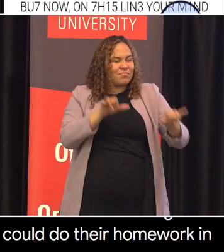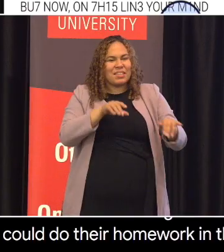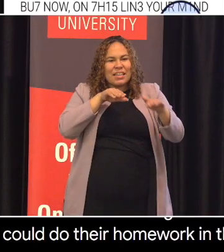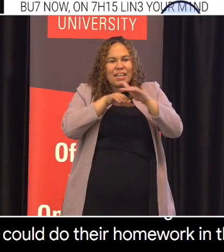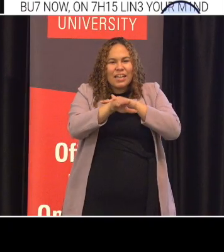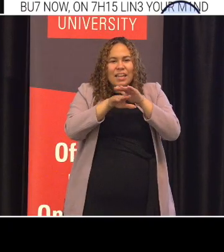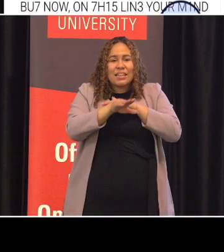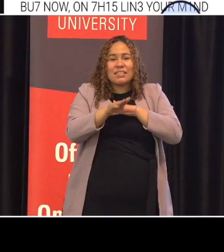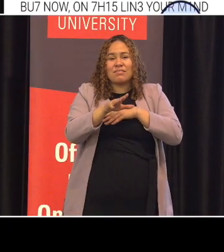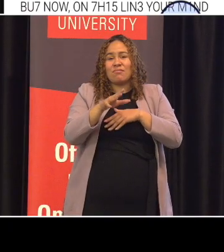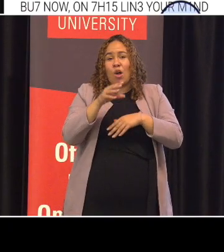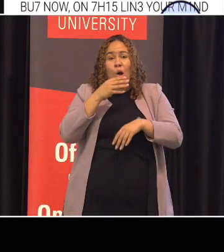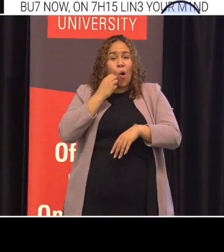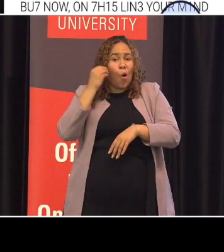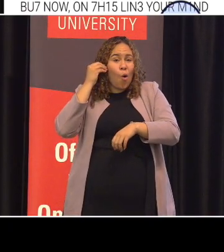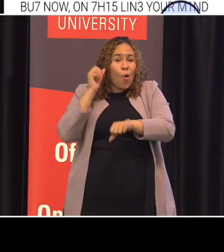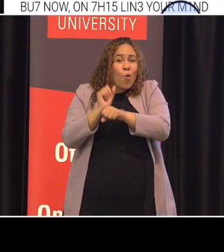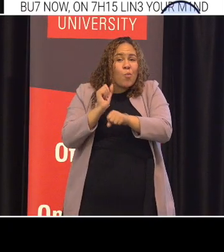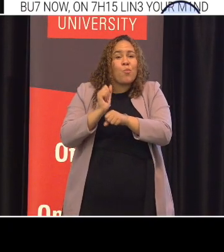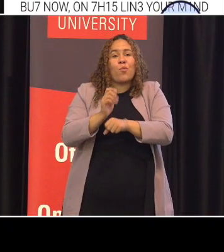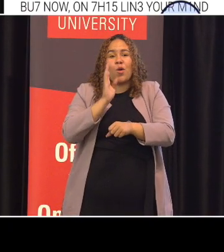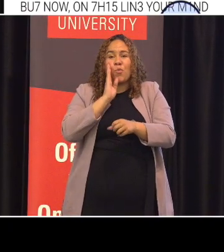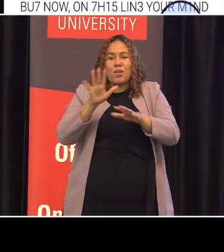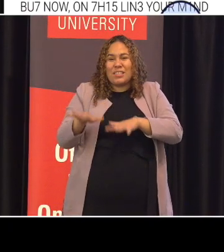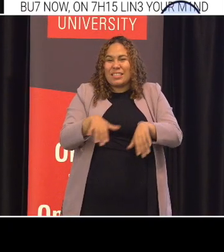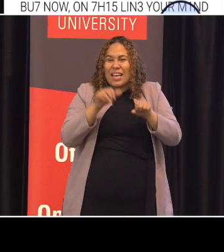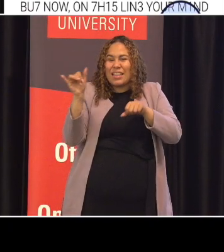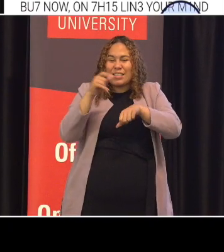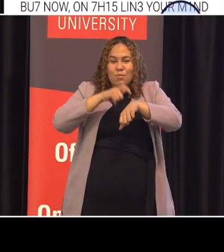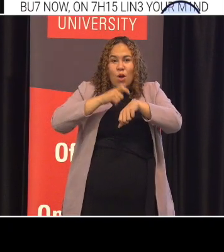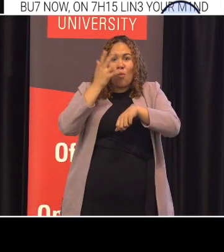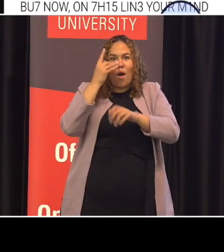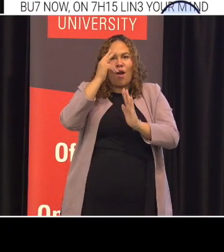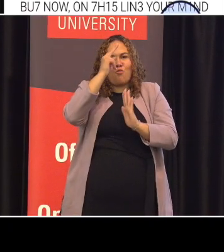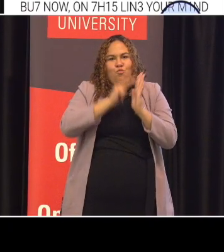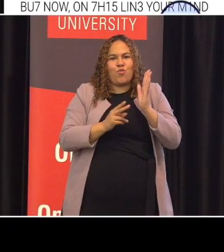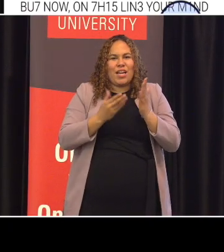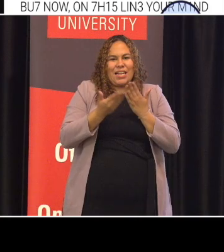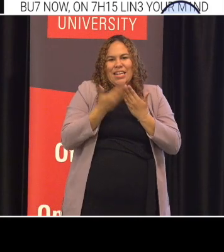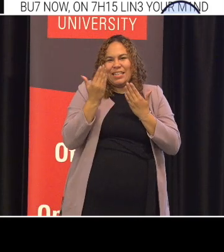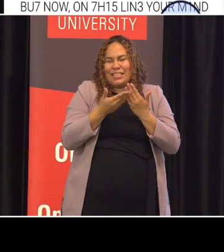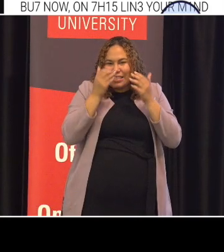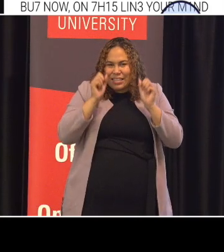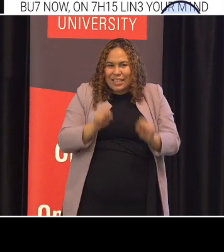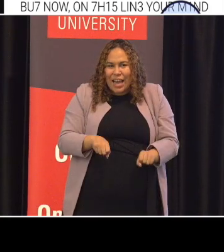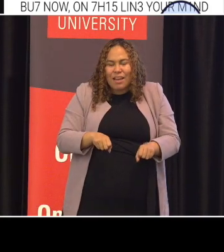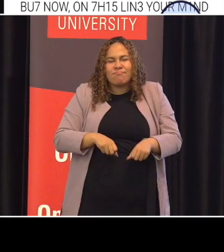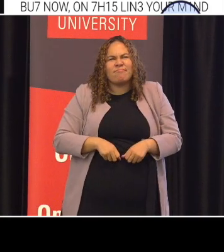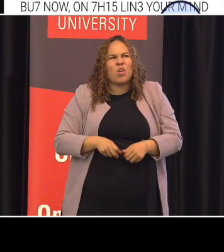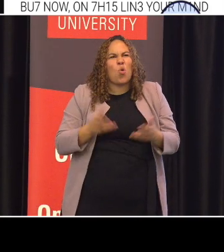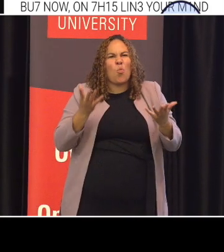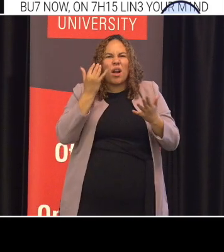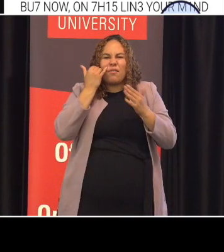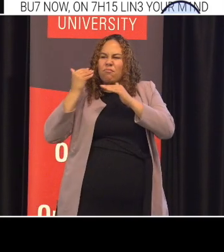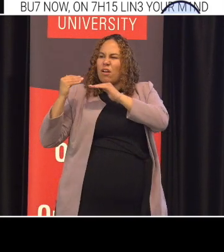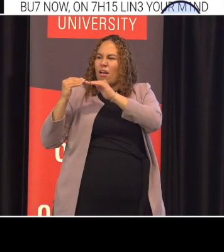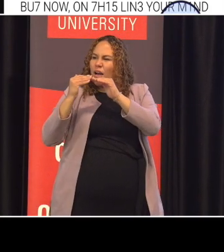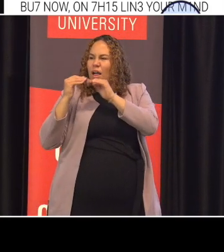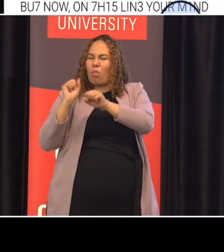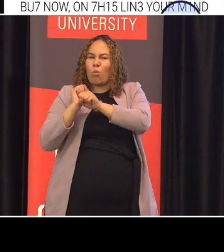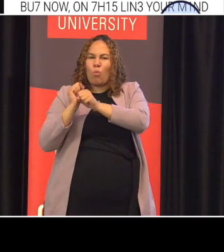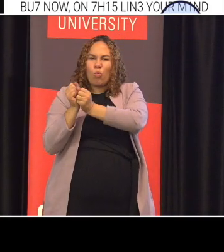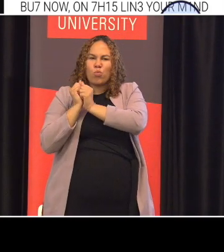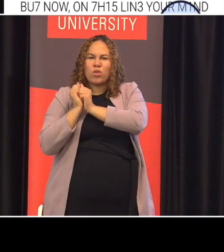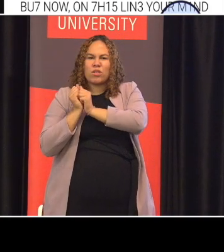same amount of time, because they got their reading done in the same amount of time that everyone else. Or what if it's a colleague that you work with and